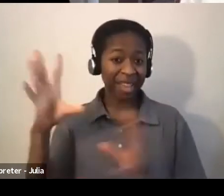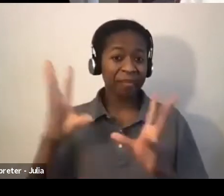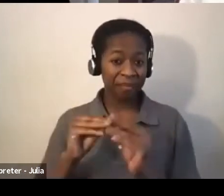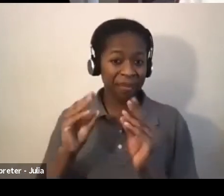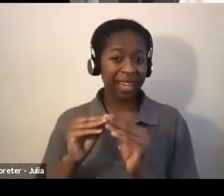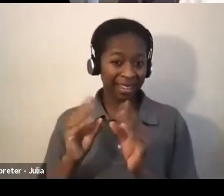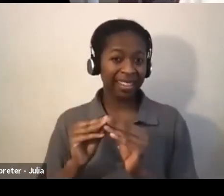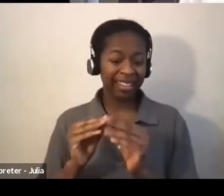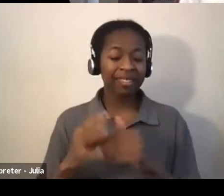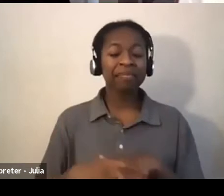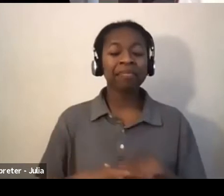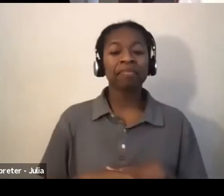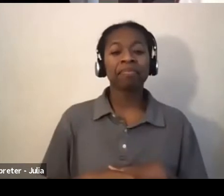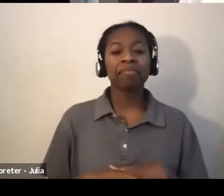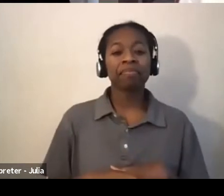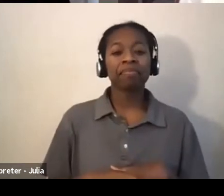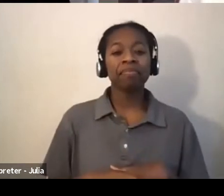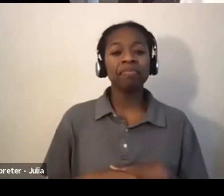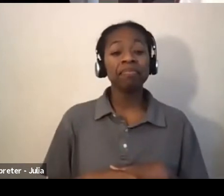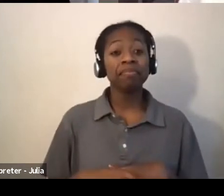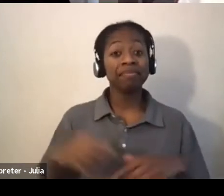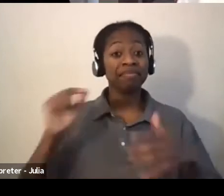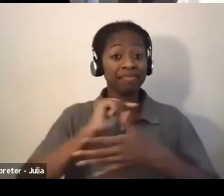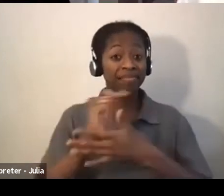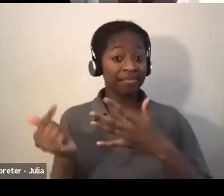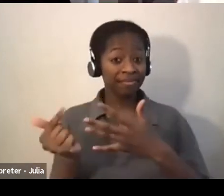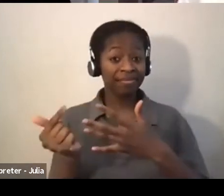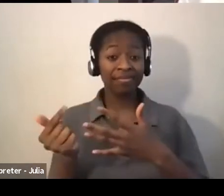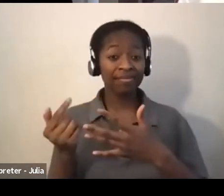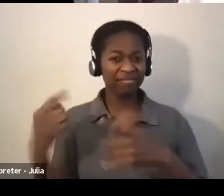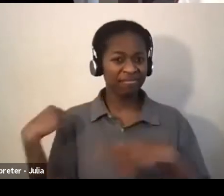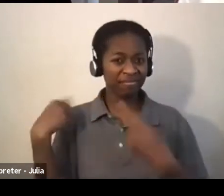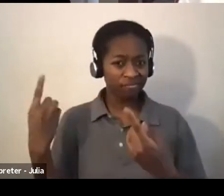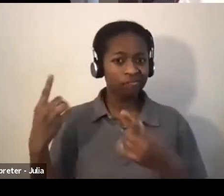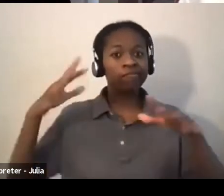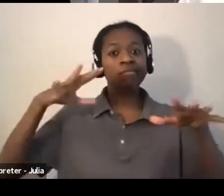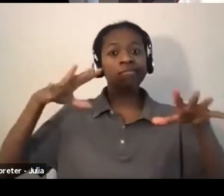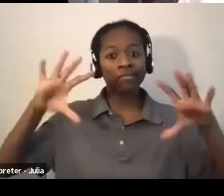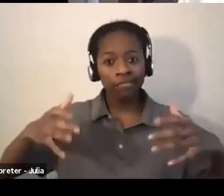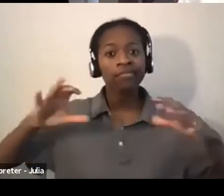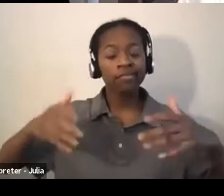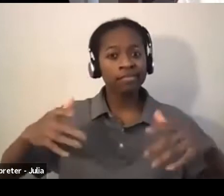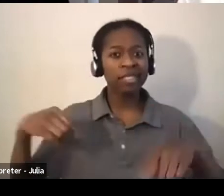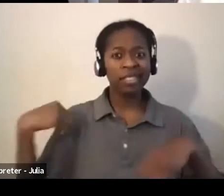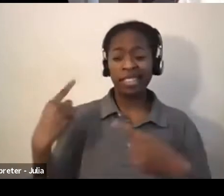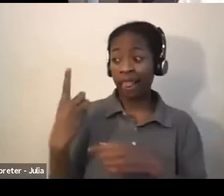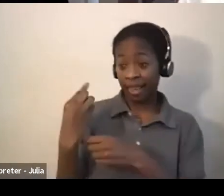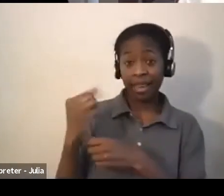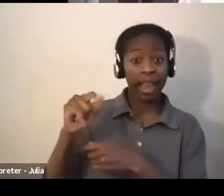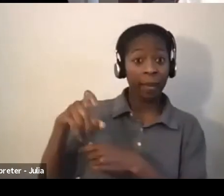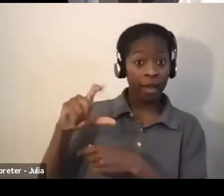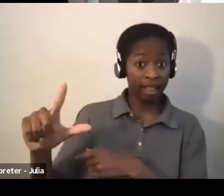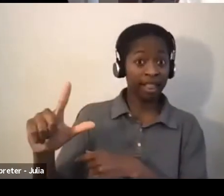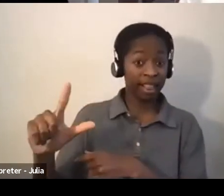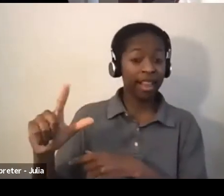webinar session. And this series of webinars that we've been hosting since last April is something